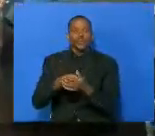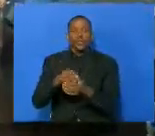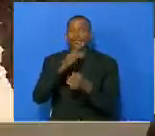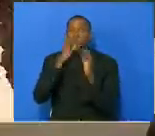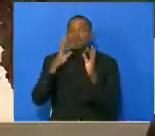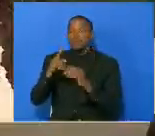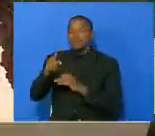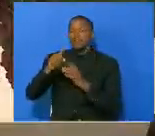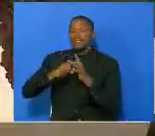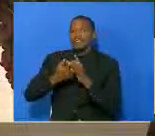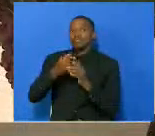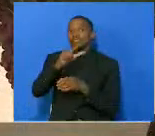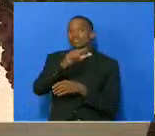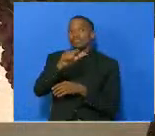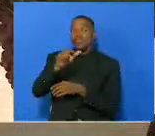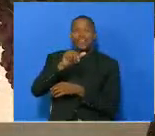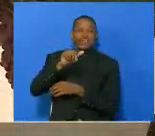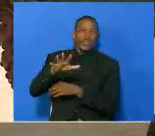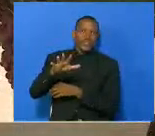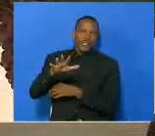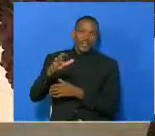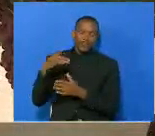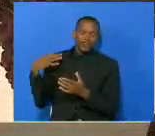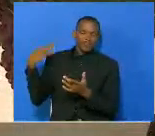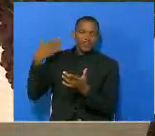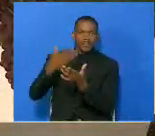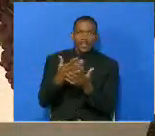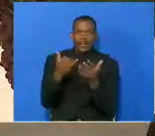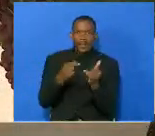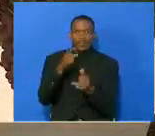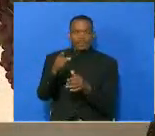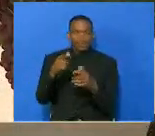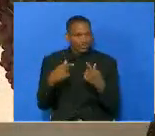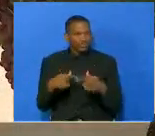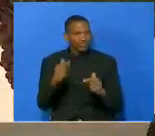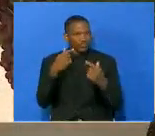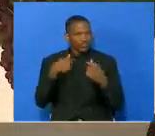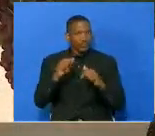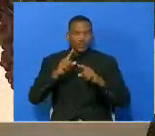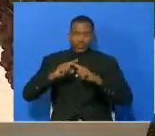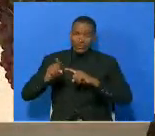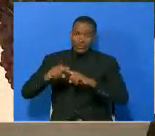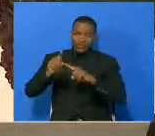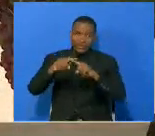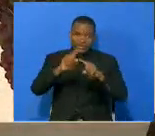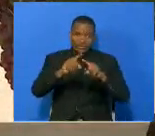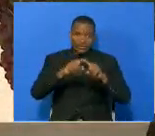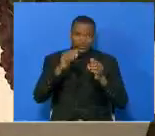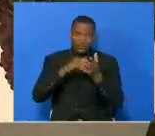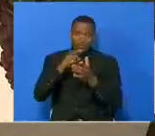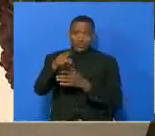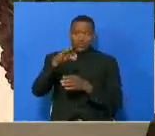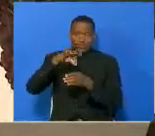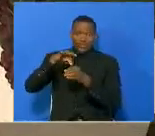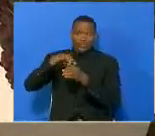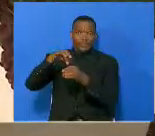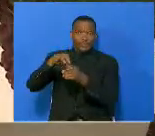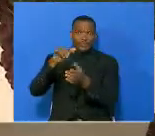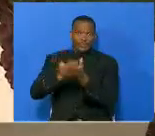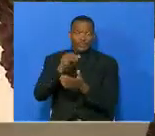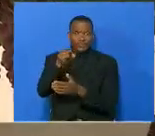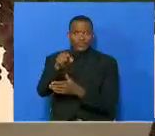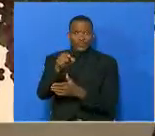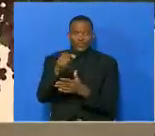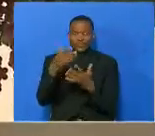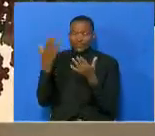ka 2015, go tla jaana e ntse e tla e leka mehuta e harologaneng ya dijalo. Re ke